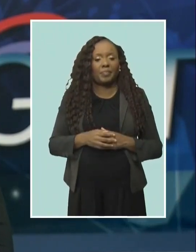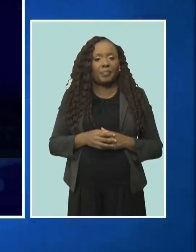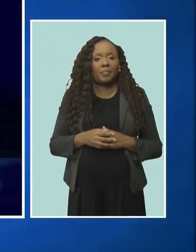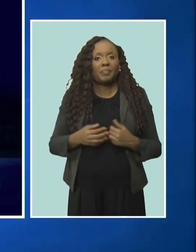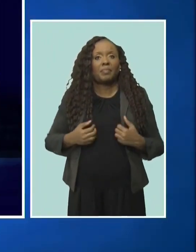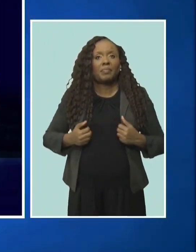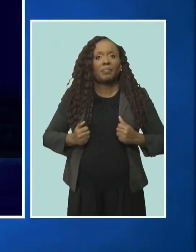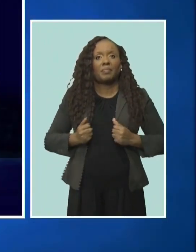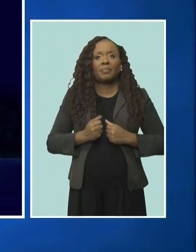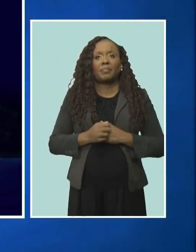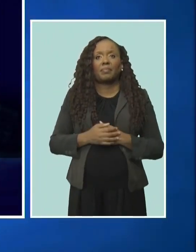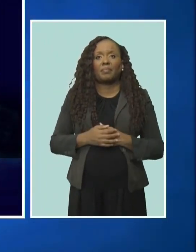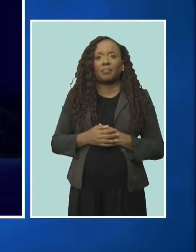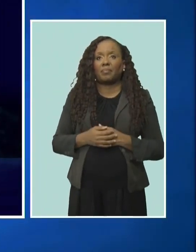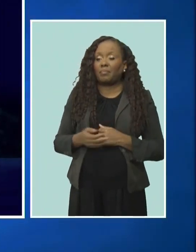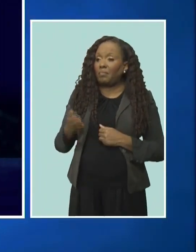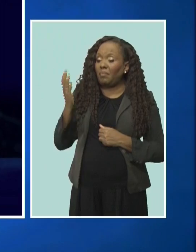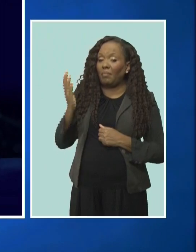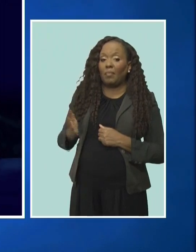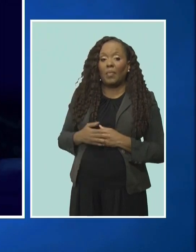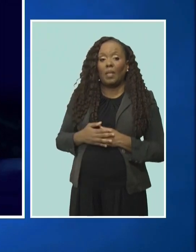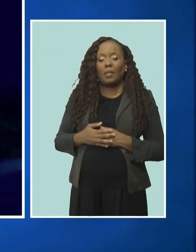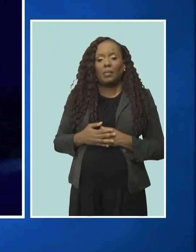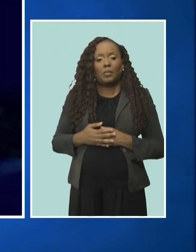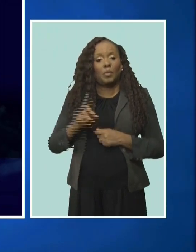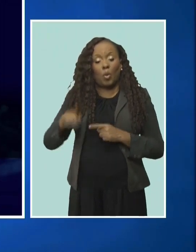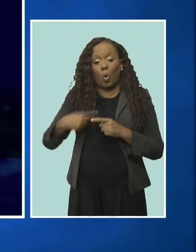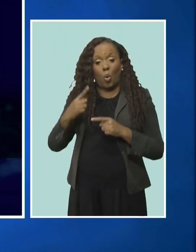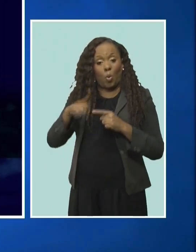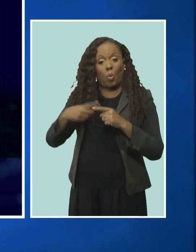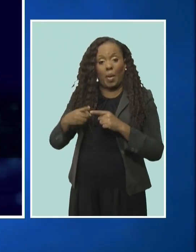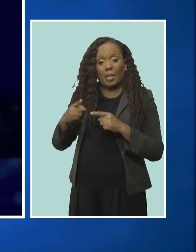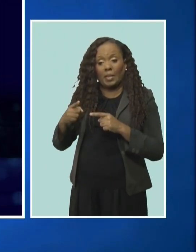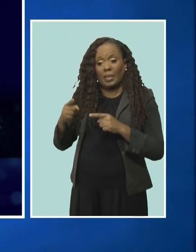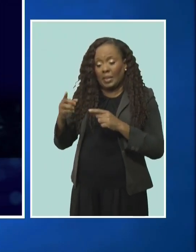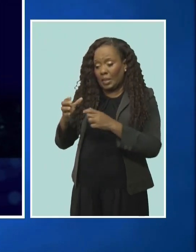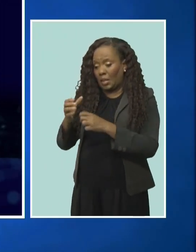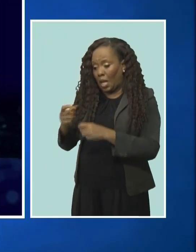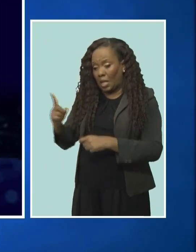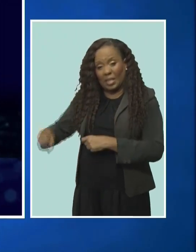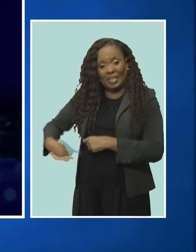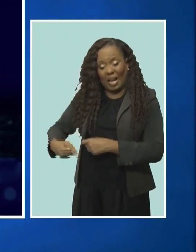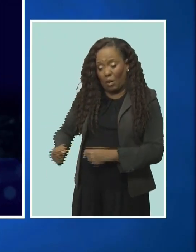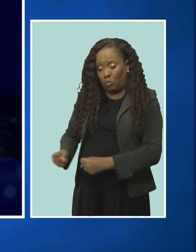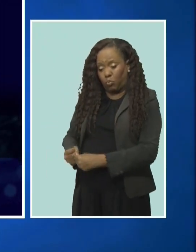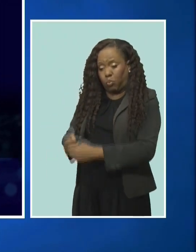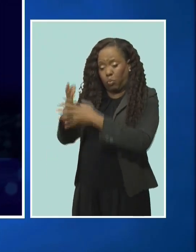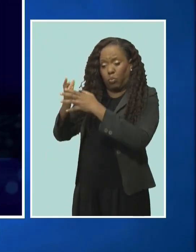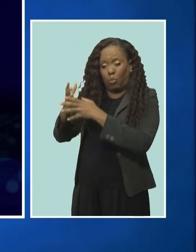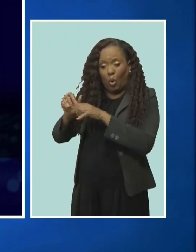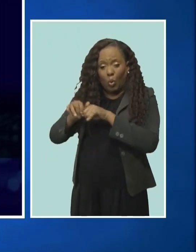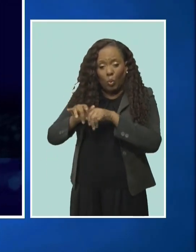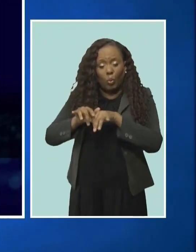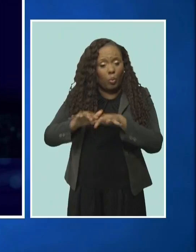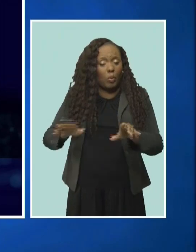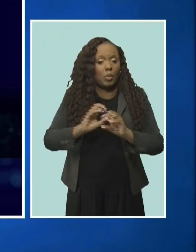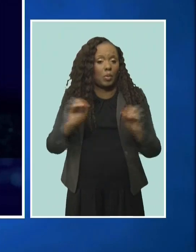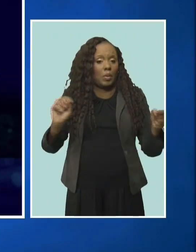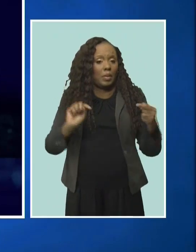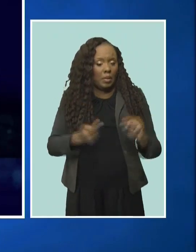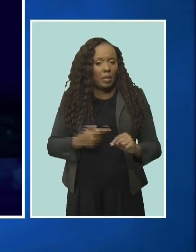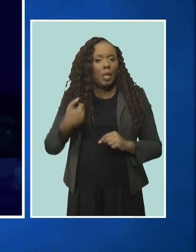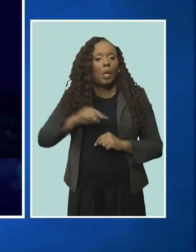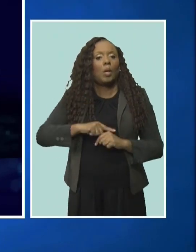The disintegrated tire left significant debris along the runway, and the requisite NOTAM was issued by the air traffic services.